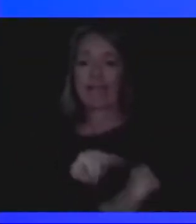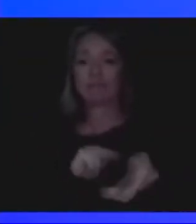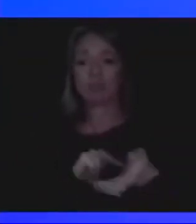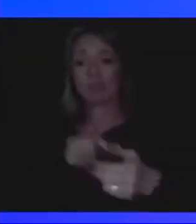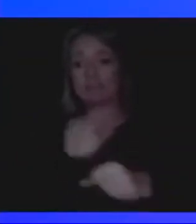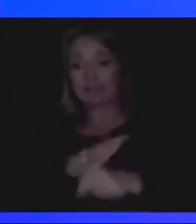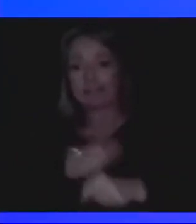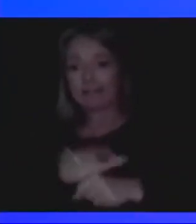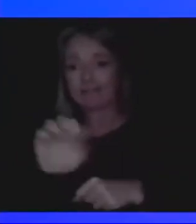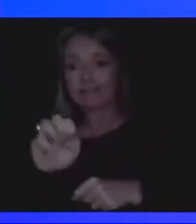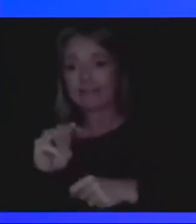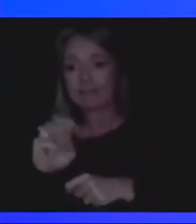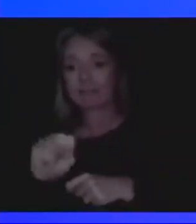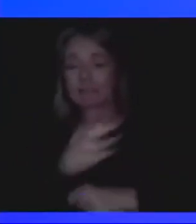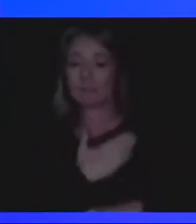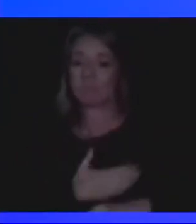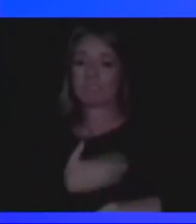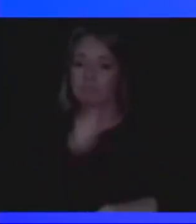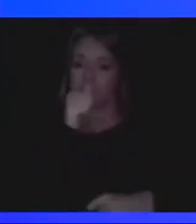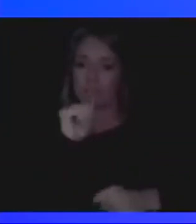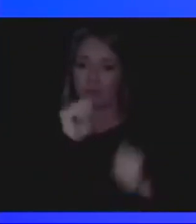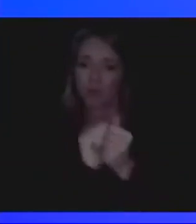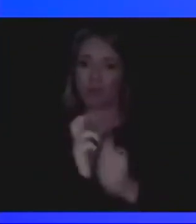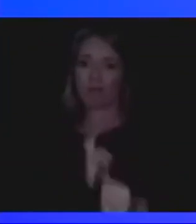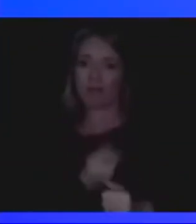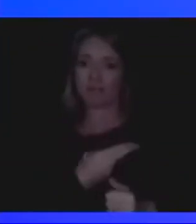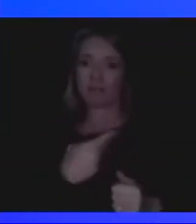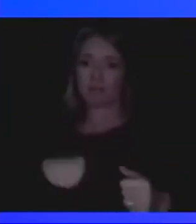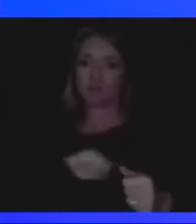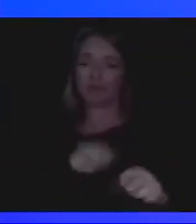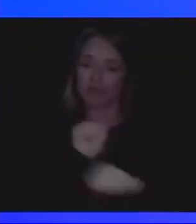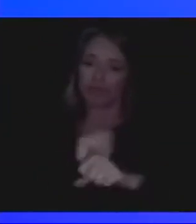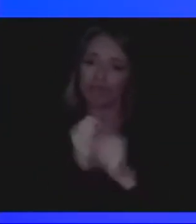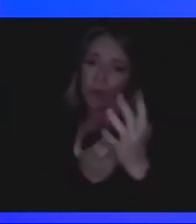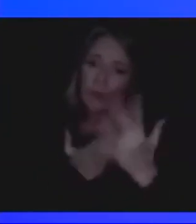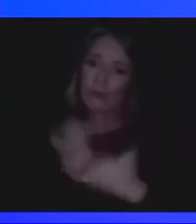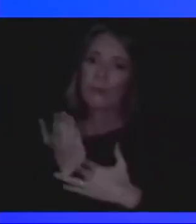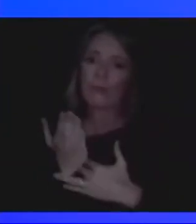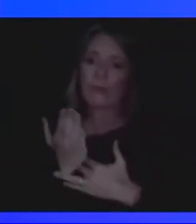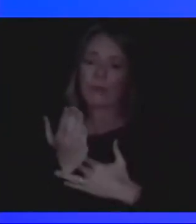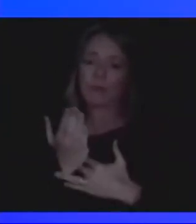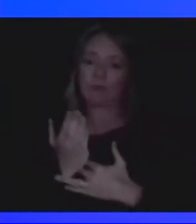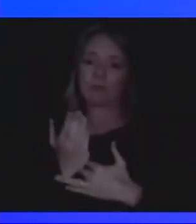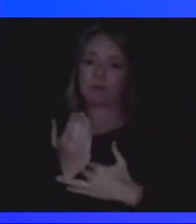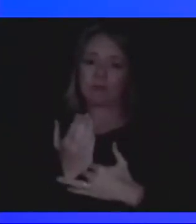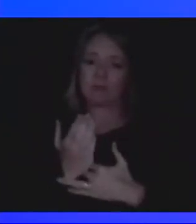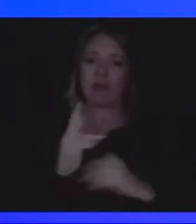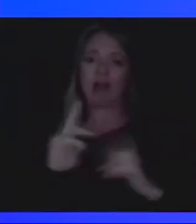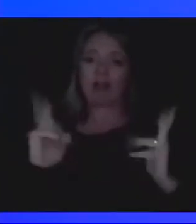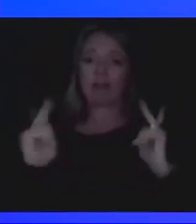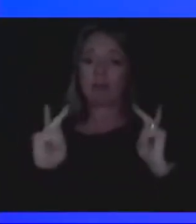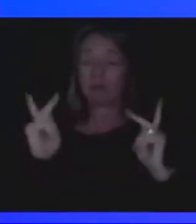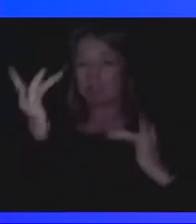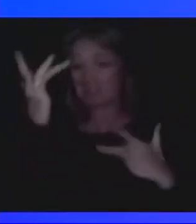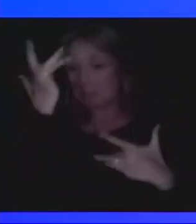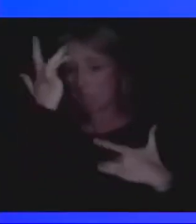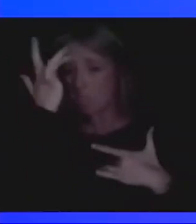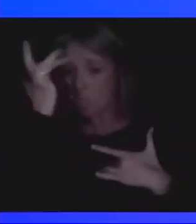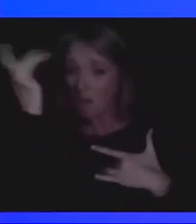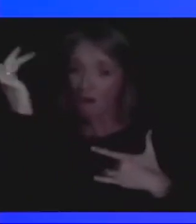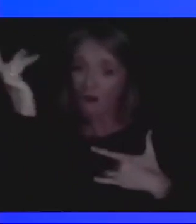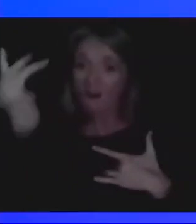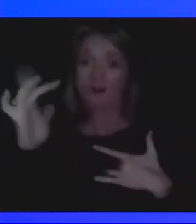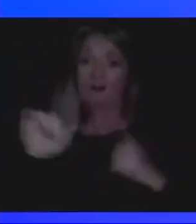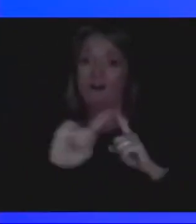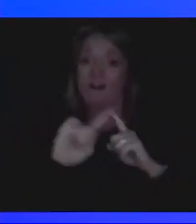say, please be patient with us as we work through this. We're trying our best. There are a lot of very smart people trying to tackle these problems, and we're continuing to work on it. And we